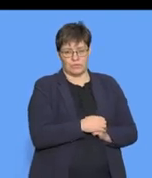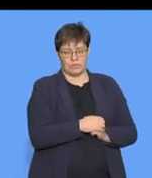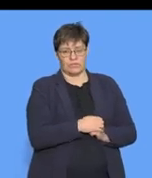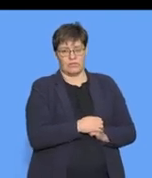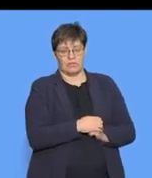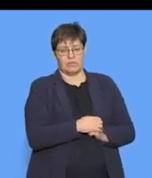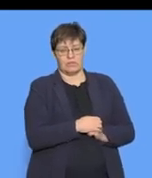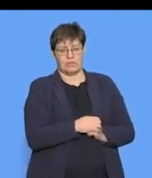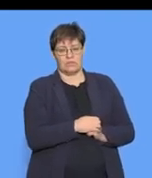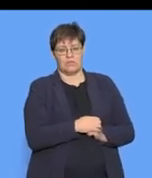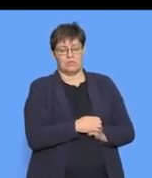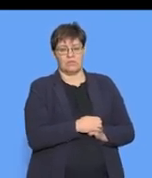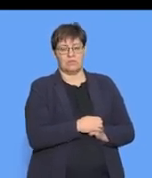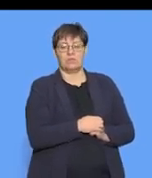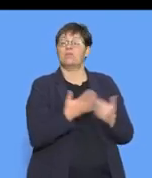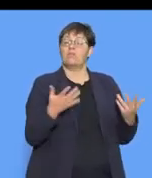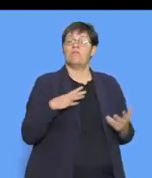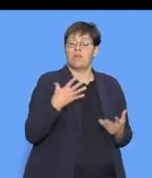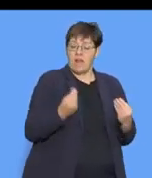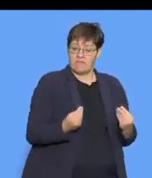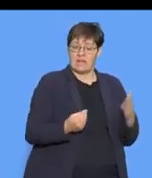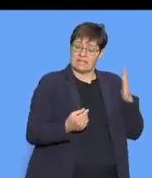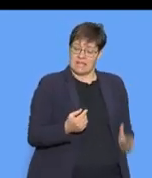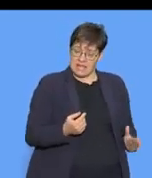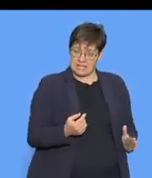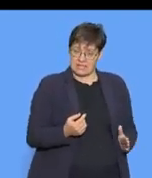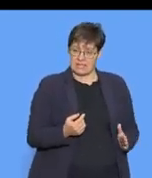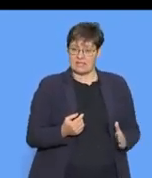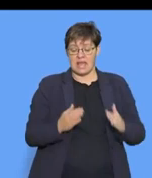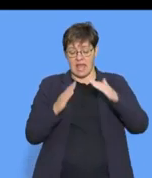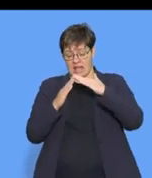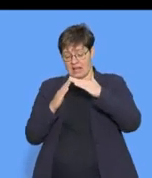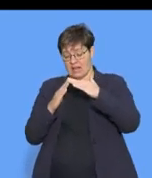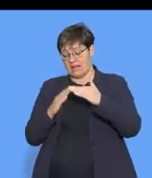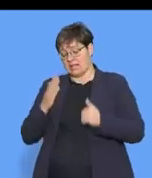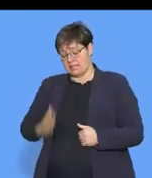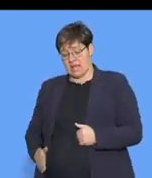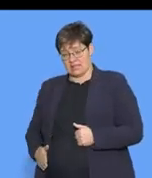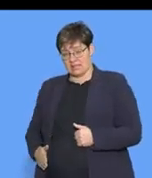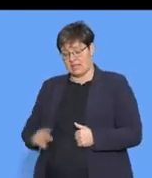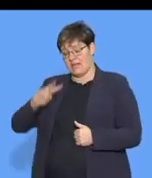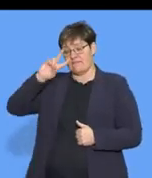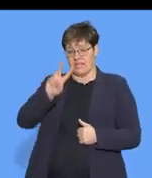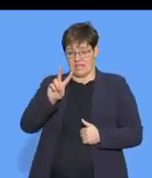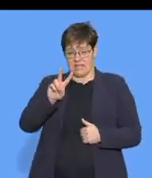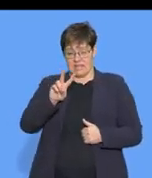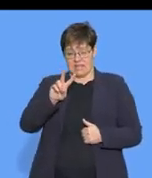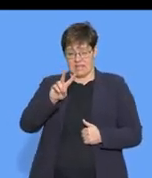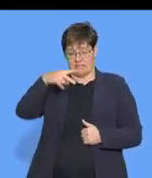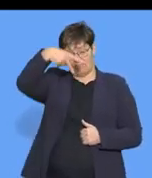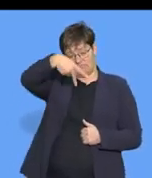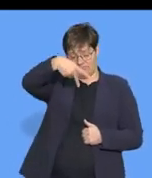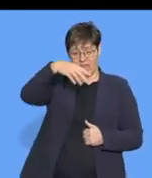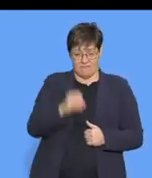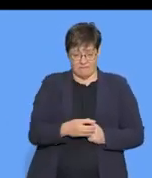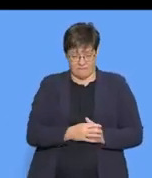any full pair, if you look at it correct. All we have is a side, an angle, and a side. So we have that V pattern.